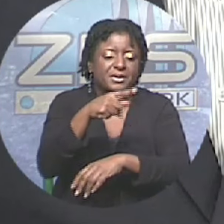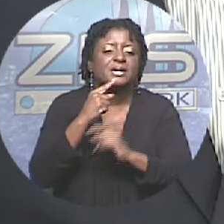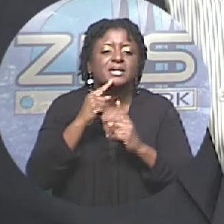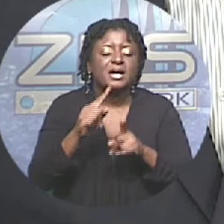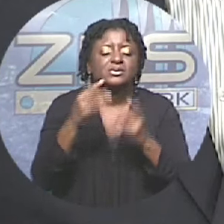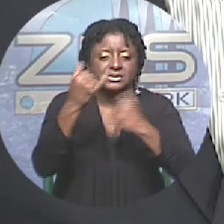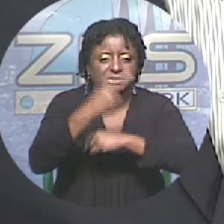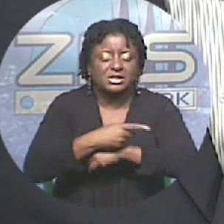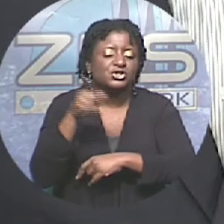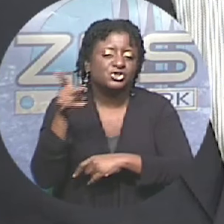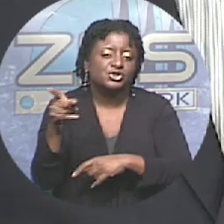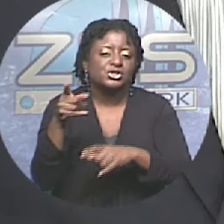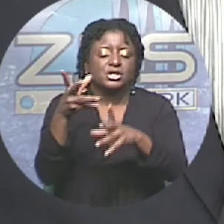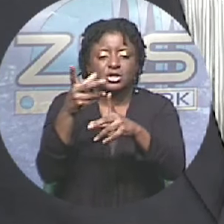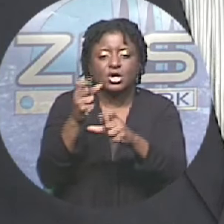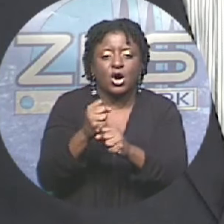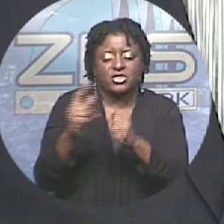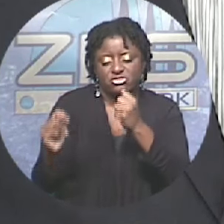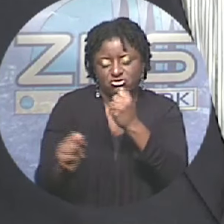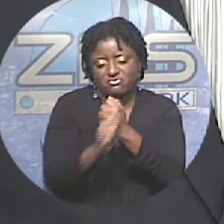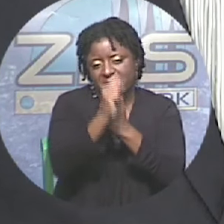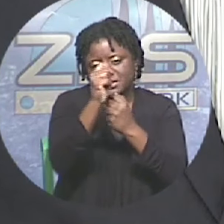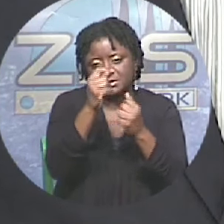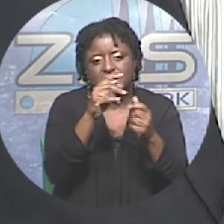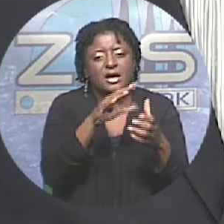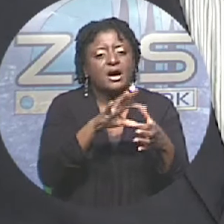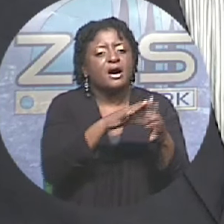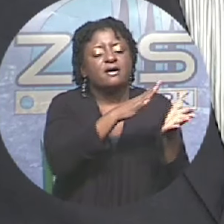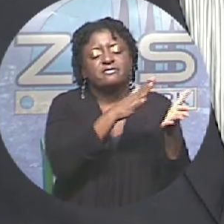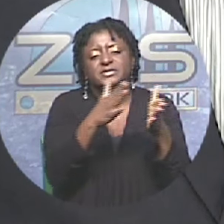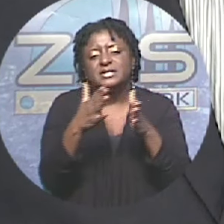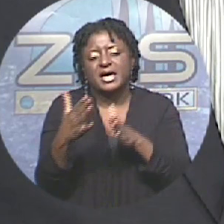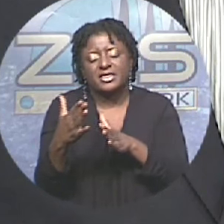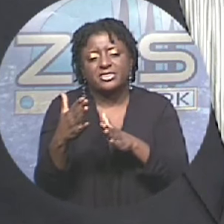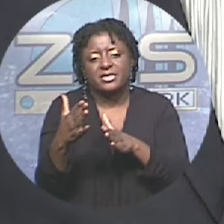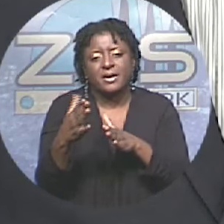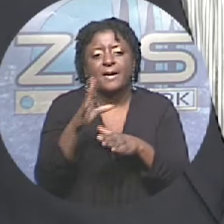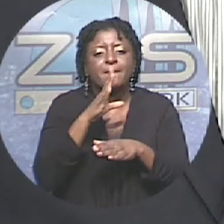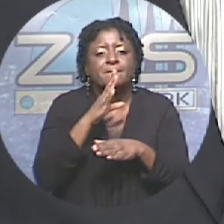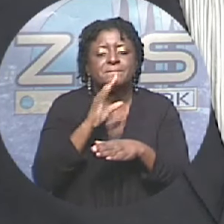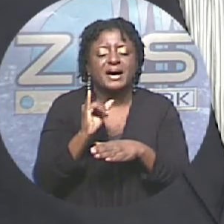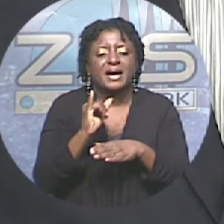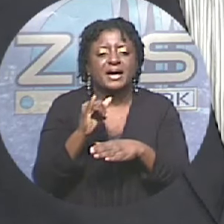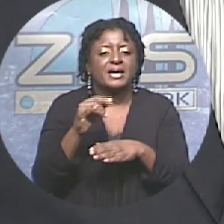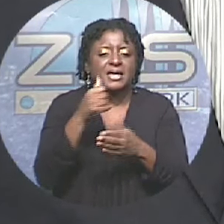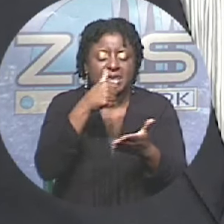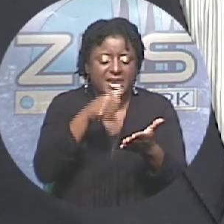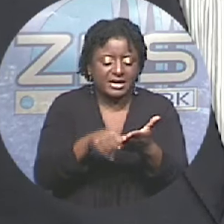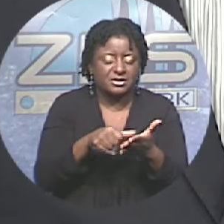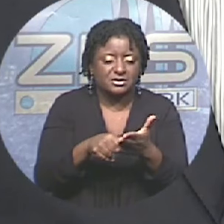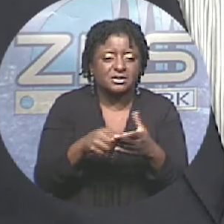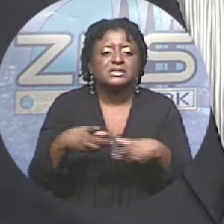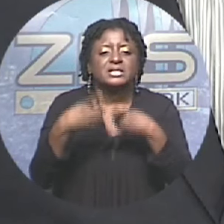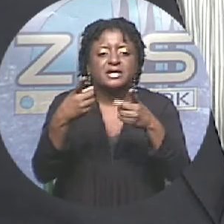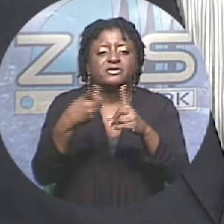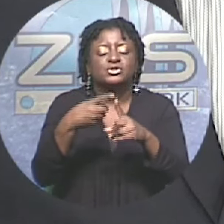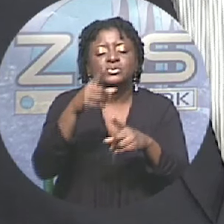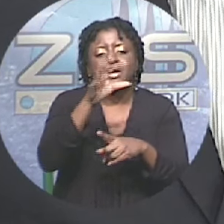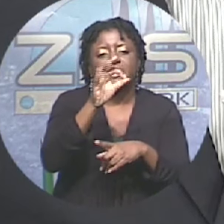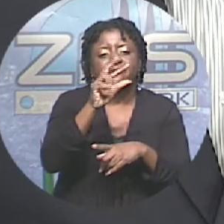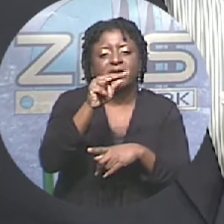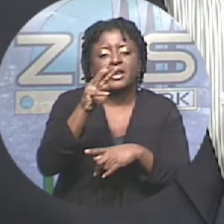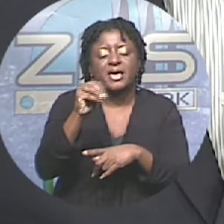that she has received threats of death by way of a letter that was delivered to the Free National Movement headquarters. It's a matter that she said